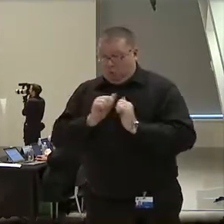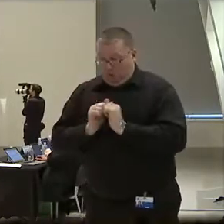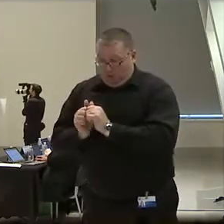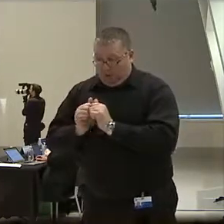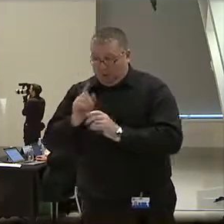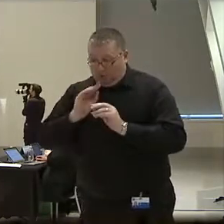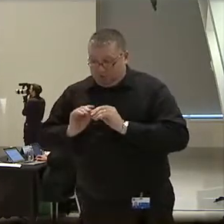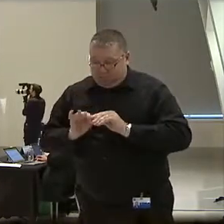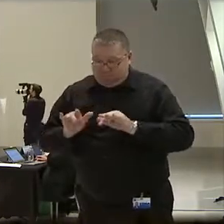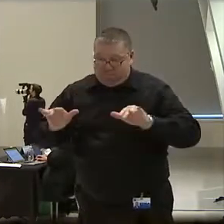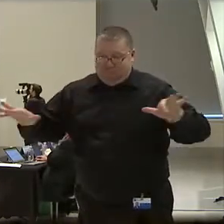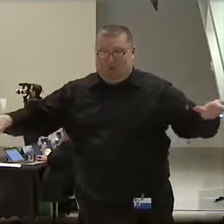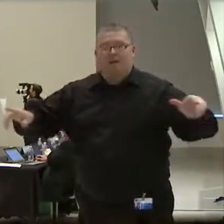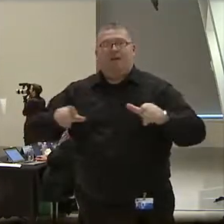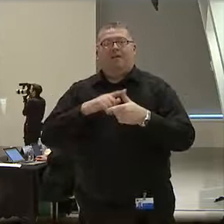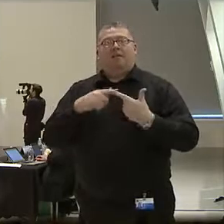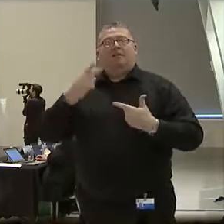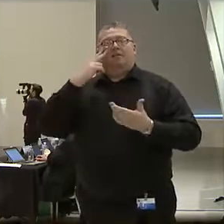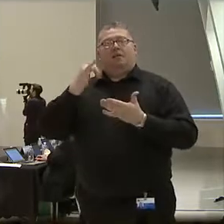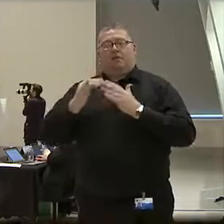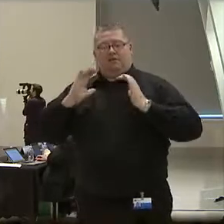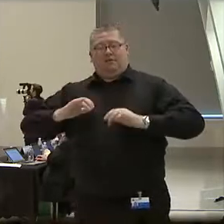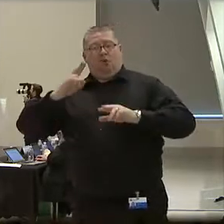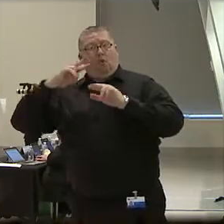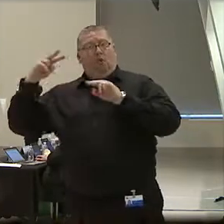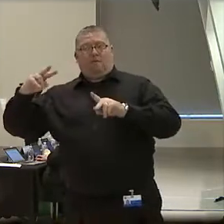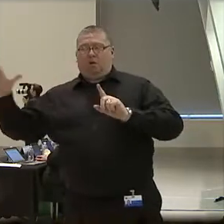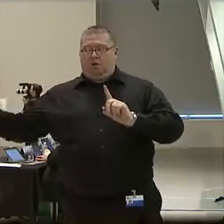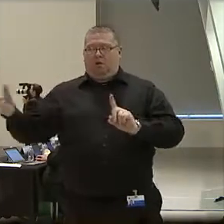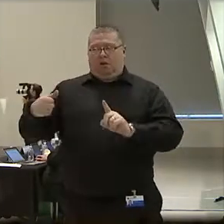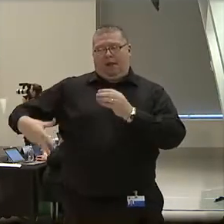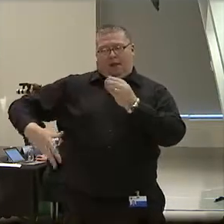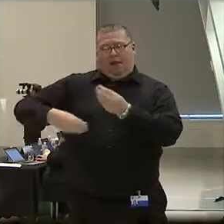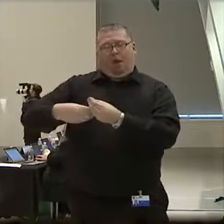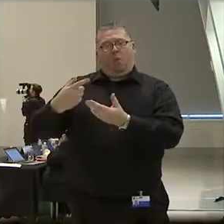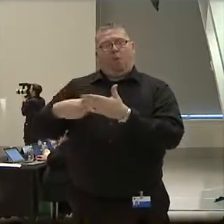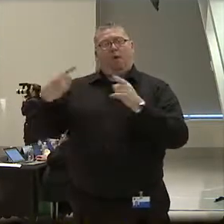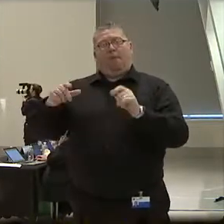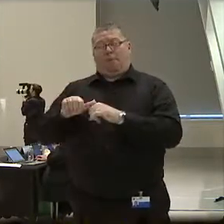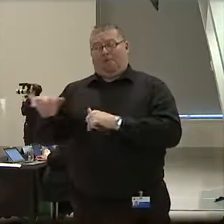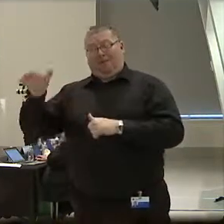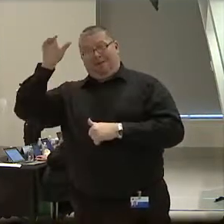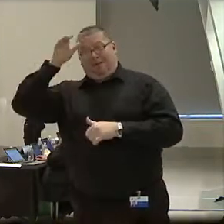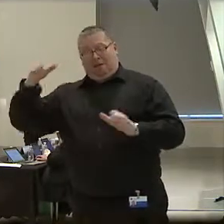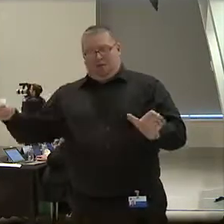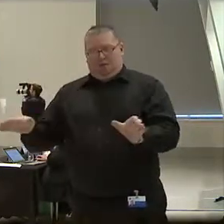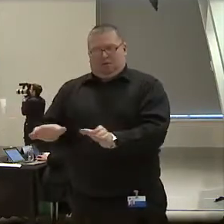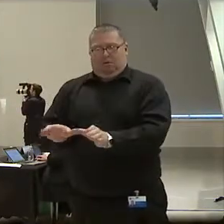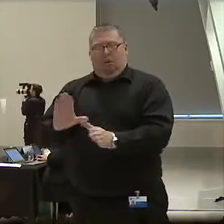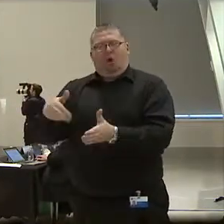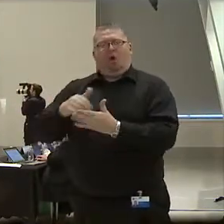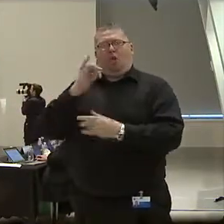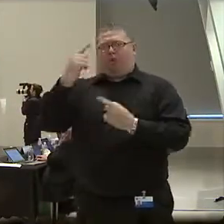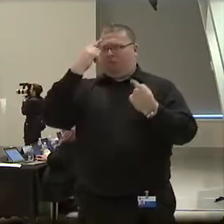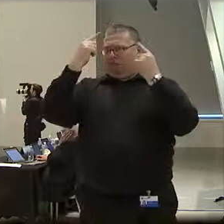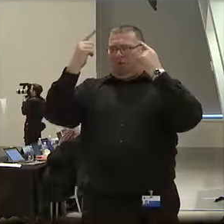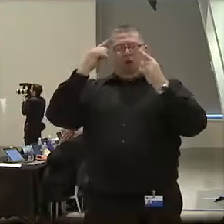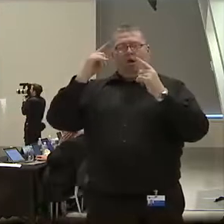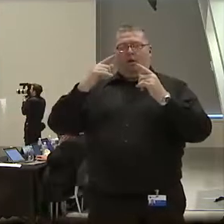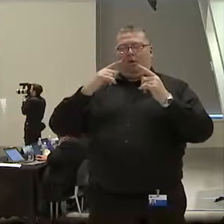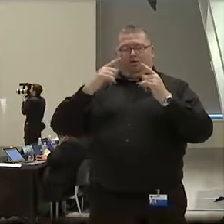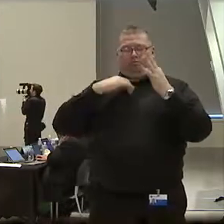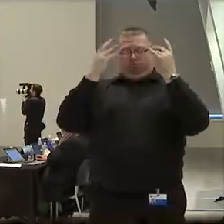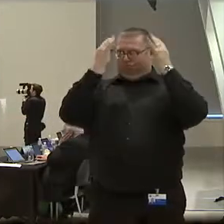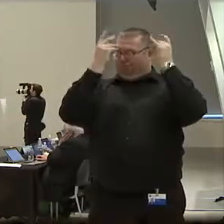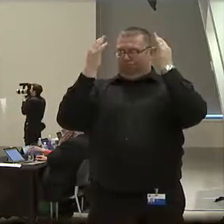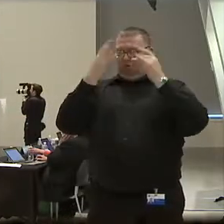And you bring in the issue of civilian oversight and what occurs there. So all these thoughts are bouncing around in my head